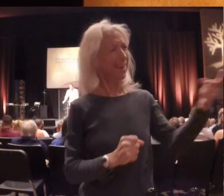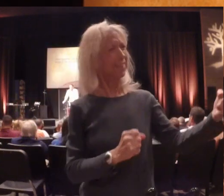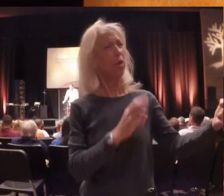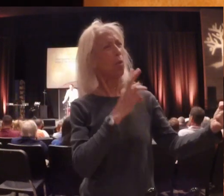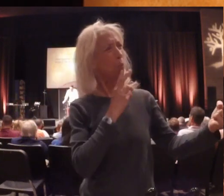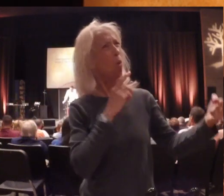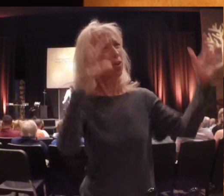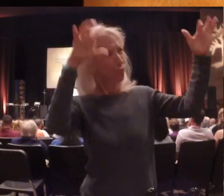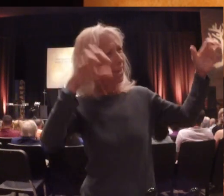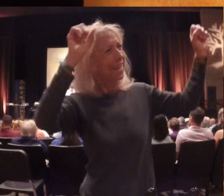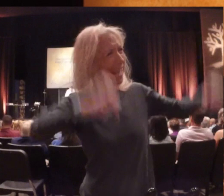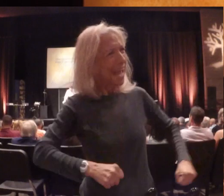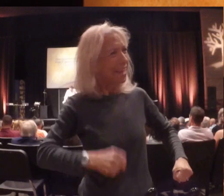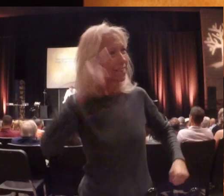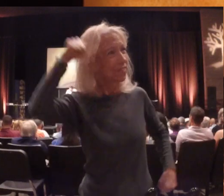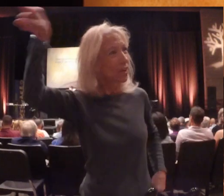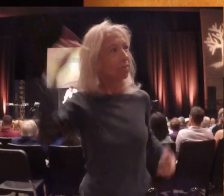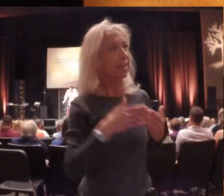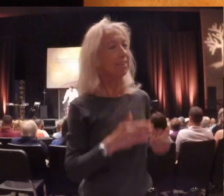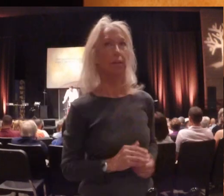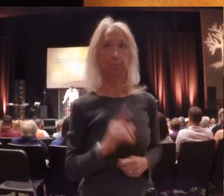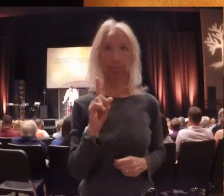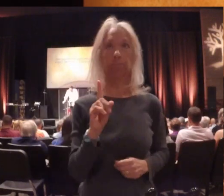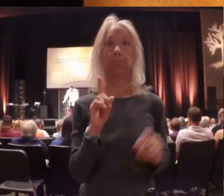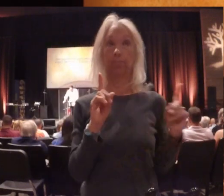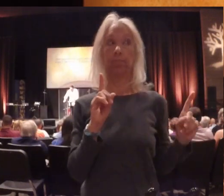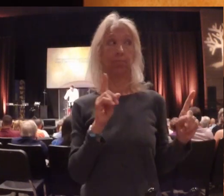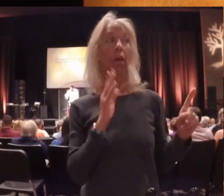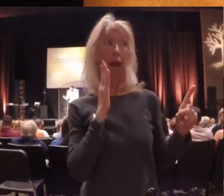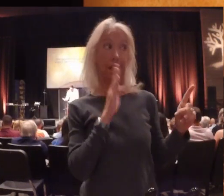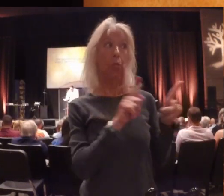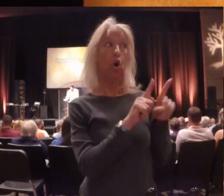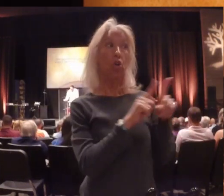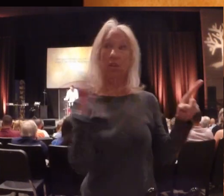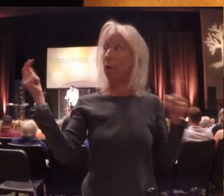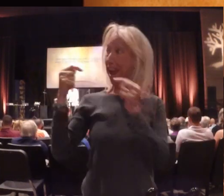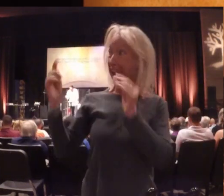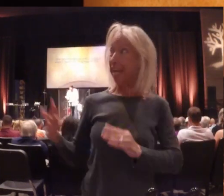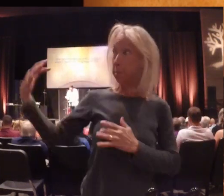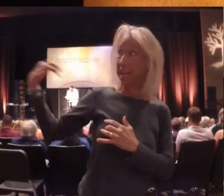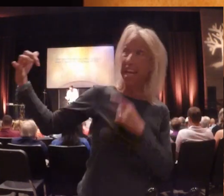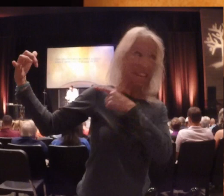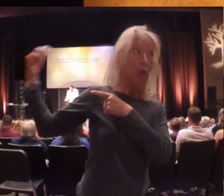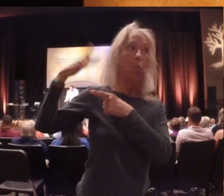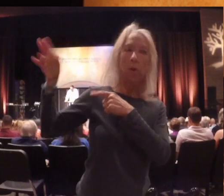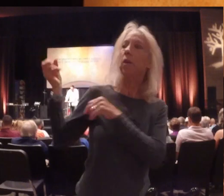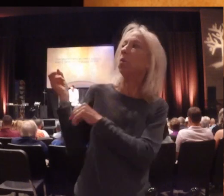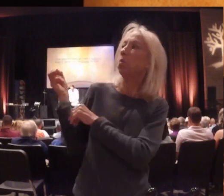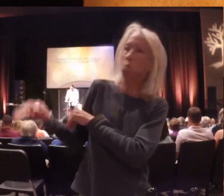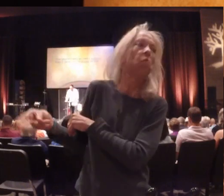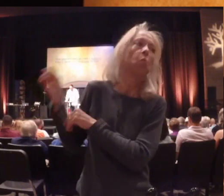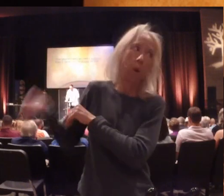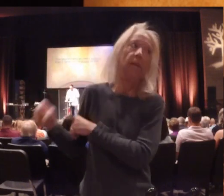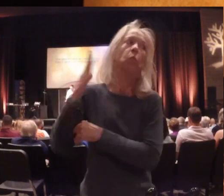this. This is easy. This is simple. Verse 18, he says, and he will also deliver the Moabites into your hand. Also, you shall attack every fortified city